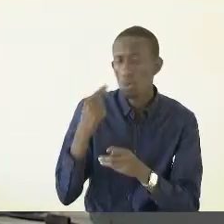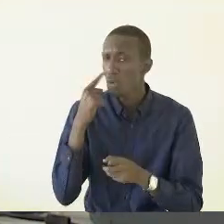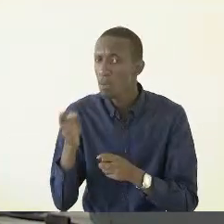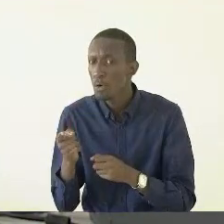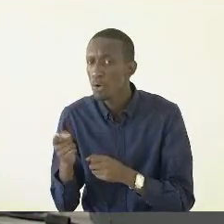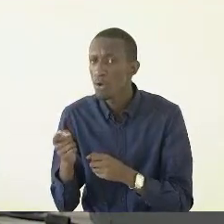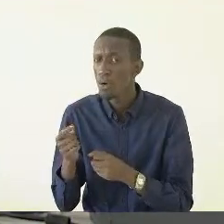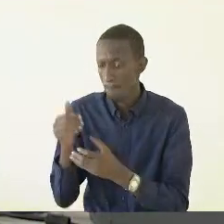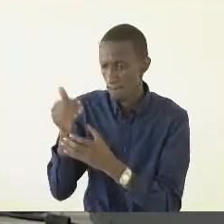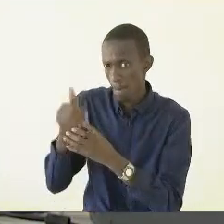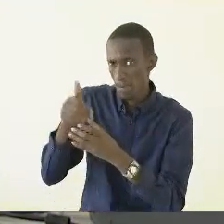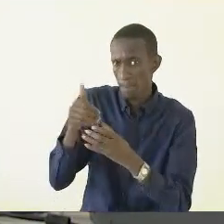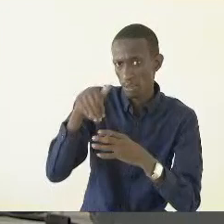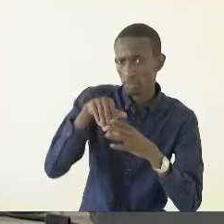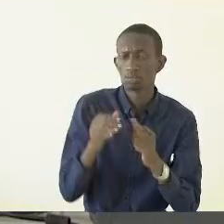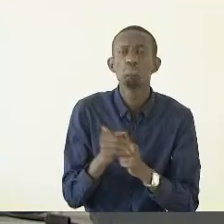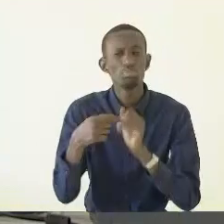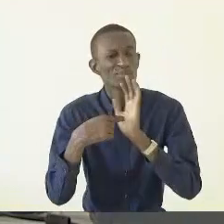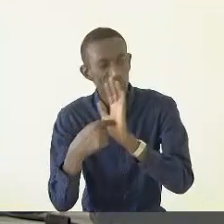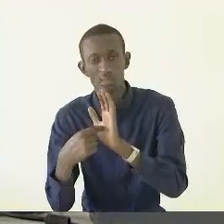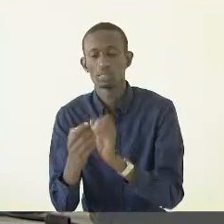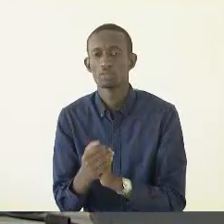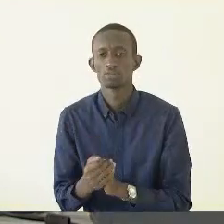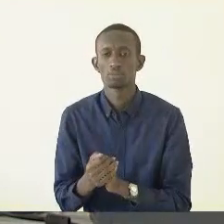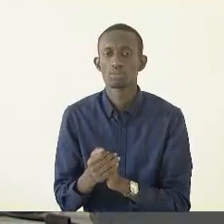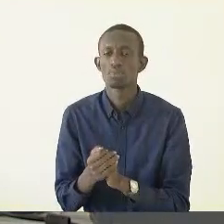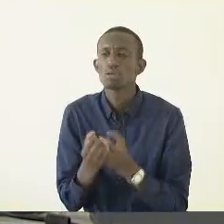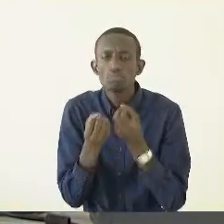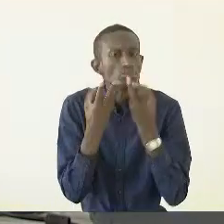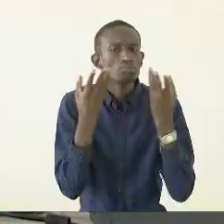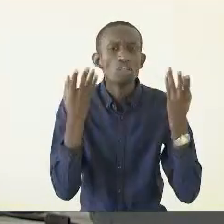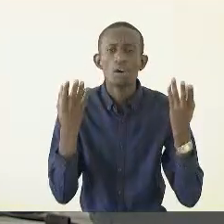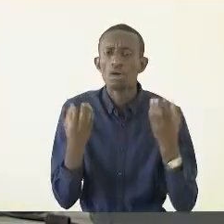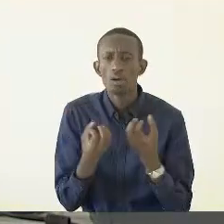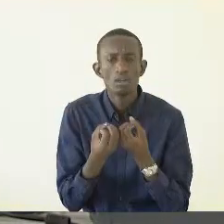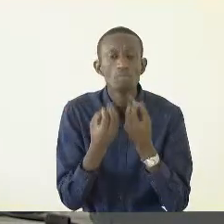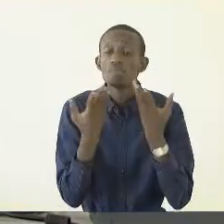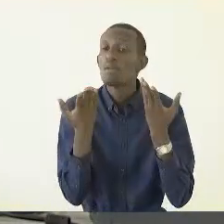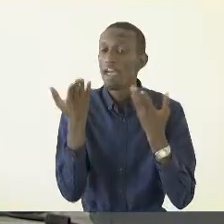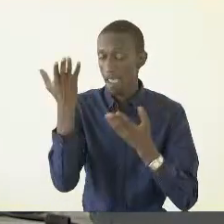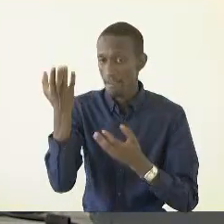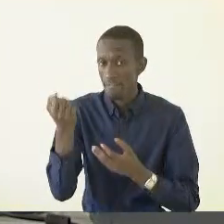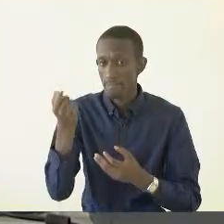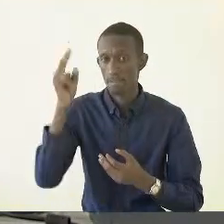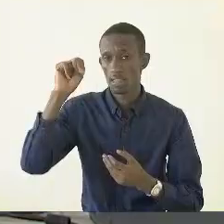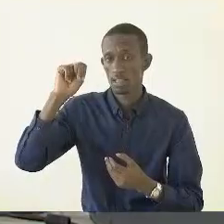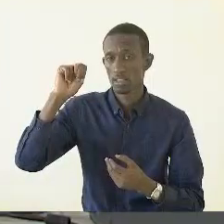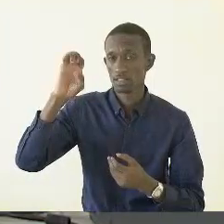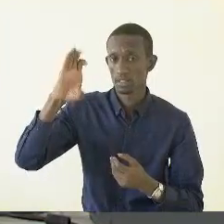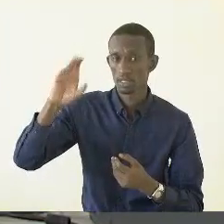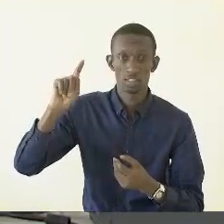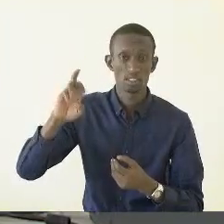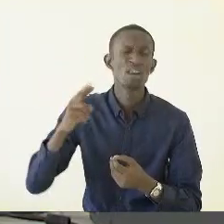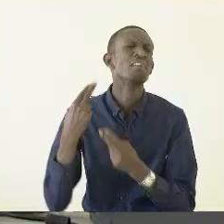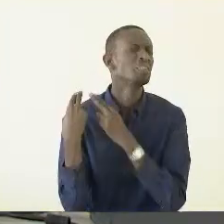these components, it shows that flowers which have nectar are